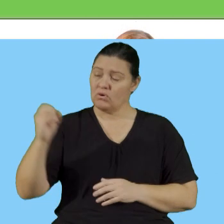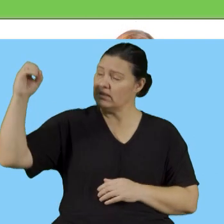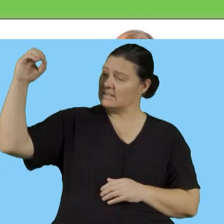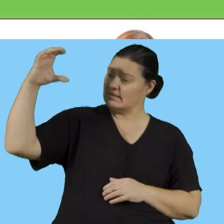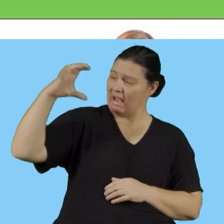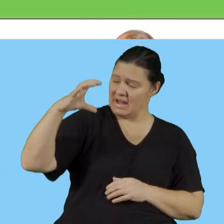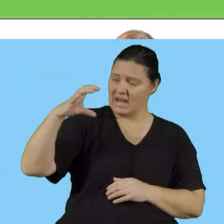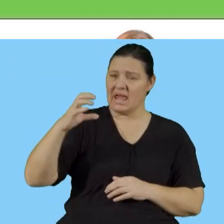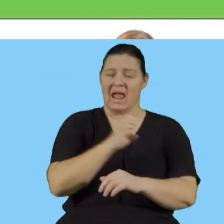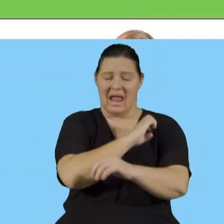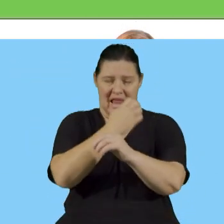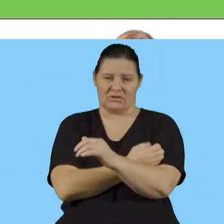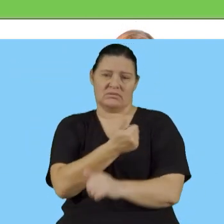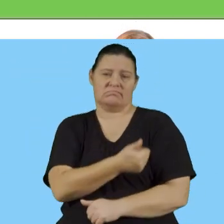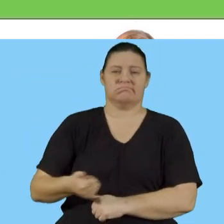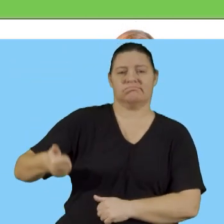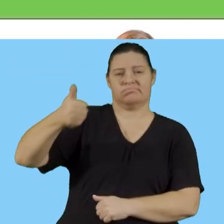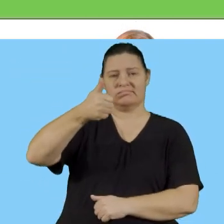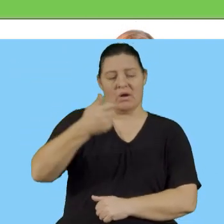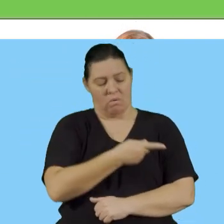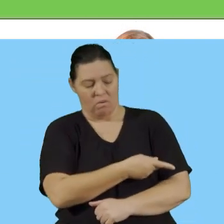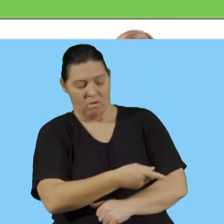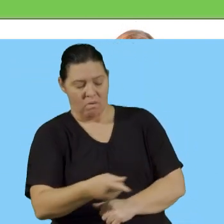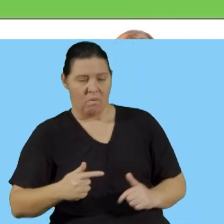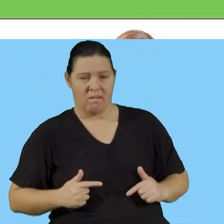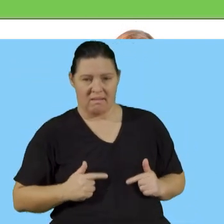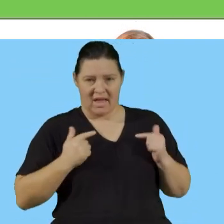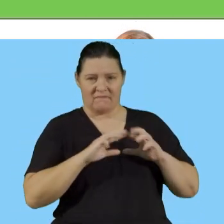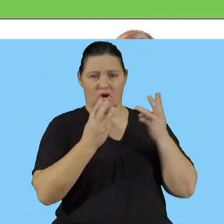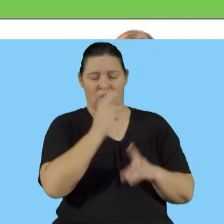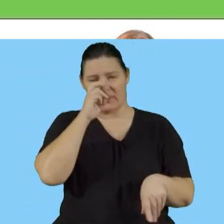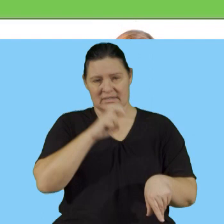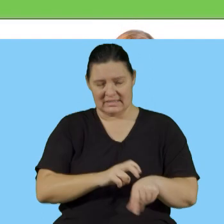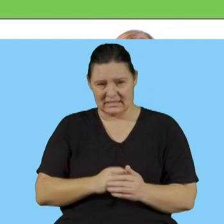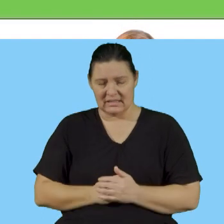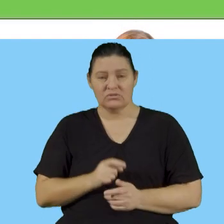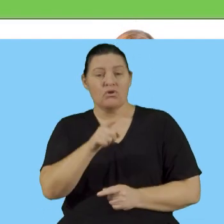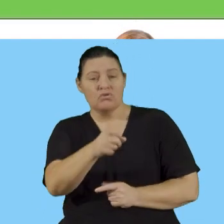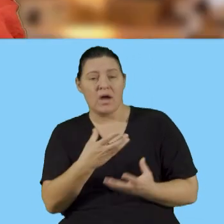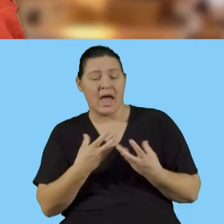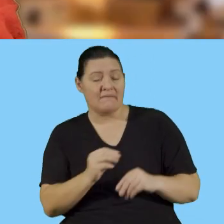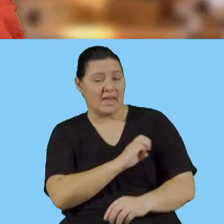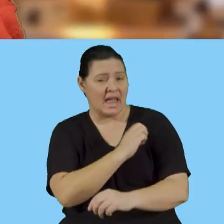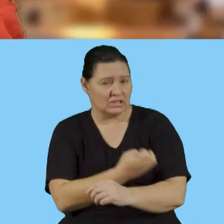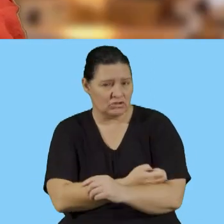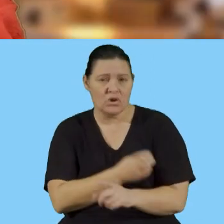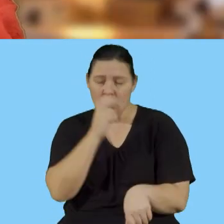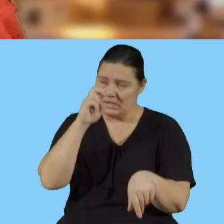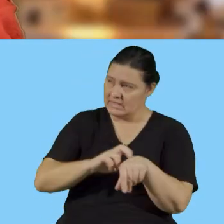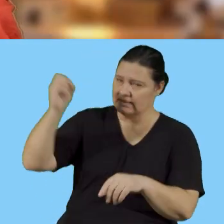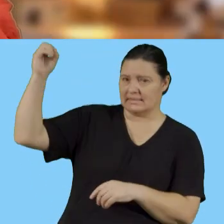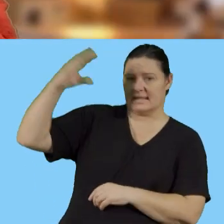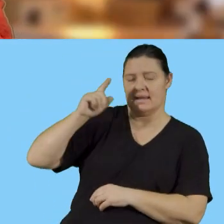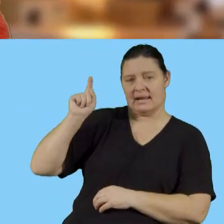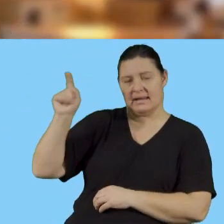main source of energy for all living organisms on Earth. So in order for you to have energy, you need